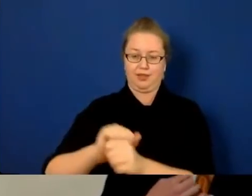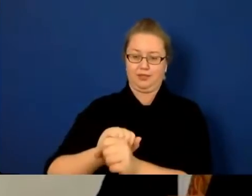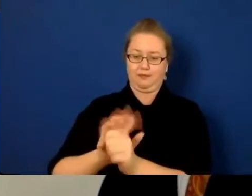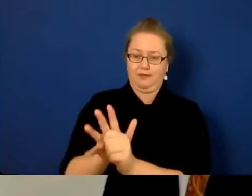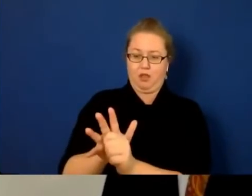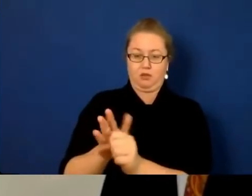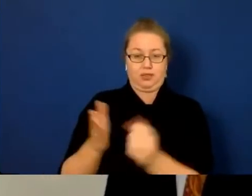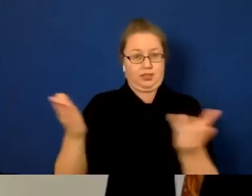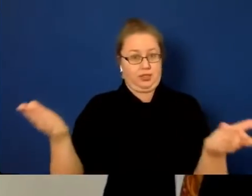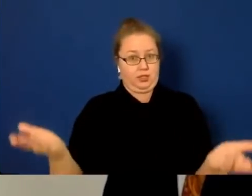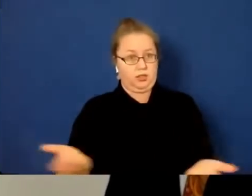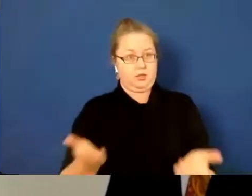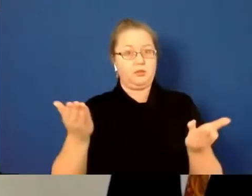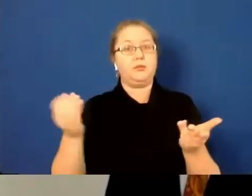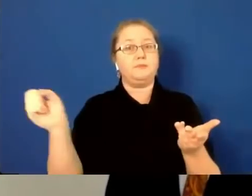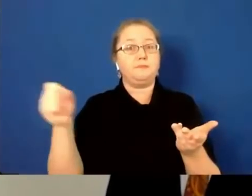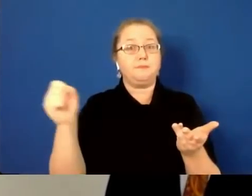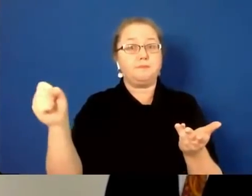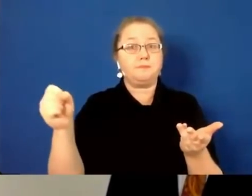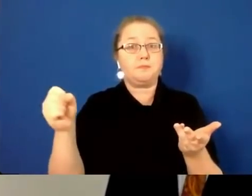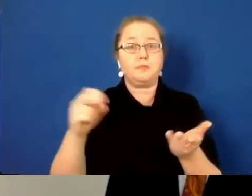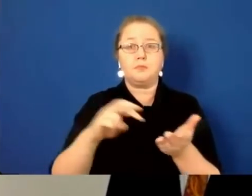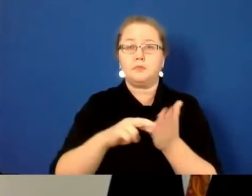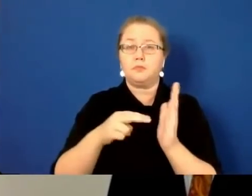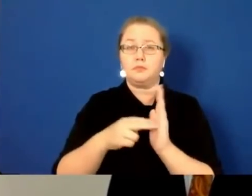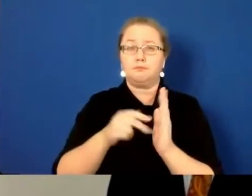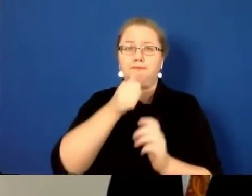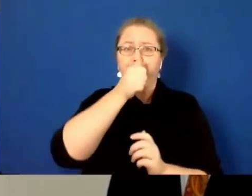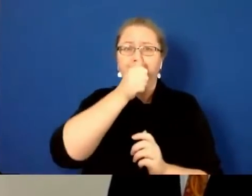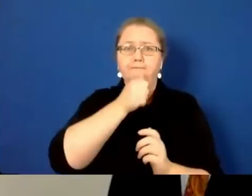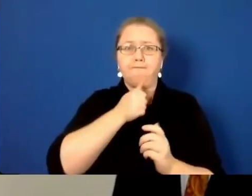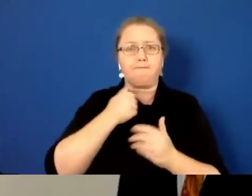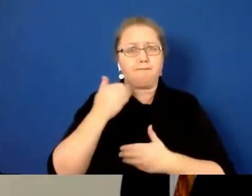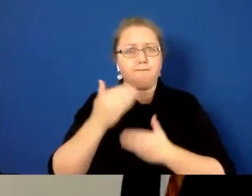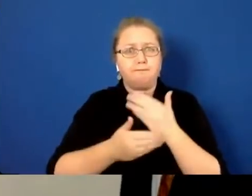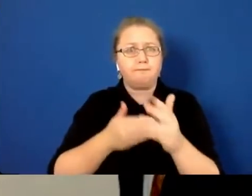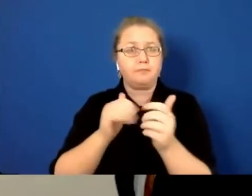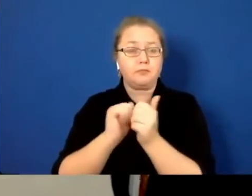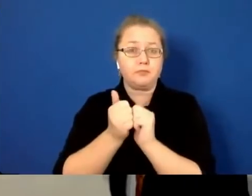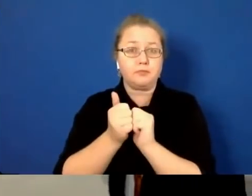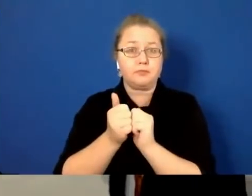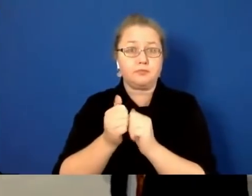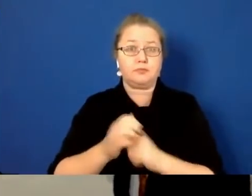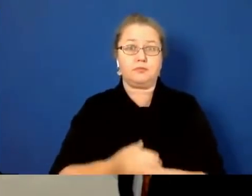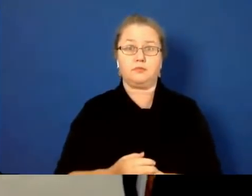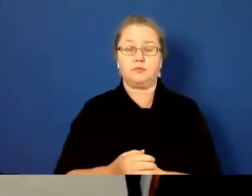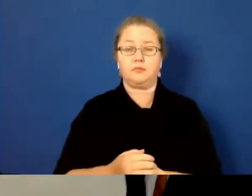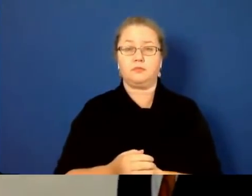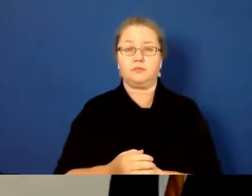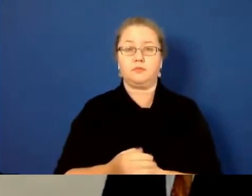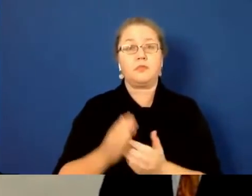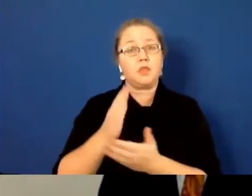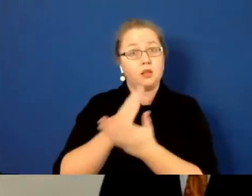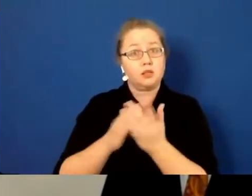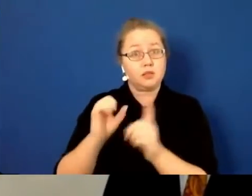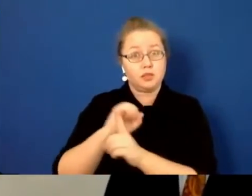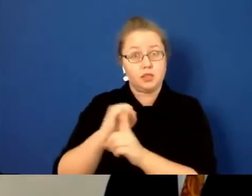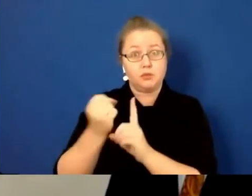never had a lockdown as we know them from other jurisdictions in British Columbia, and nor do we intend